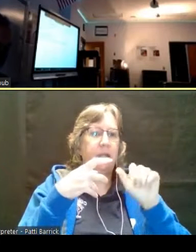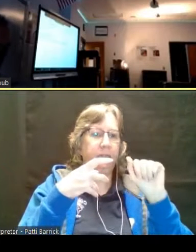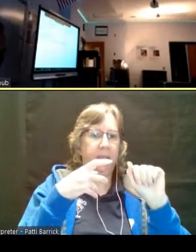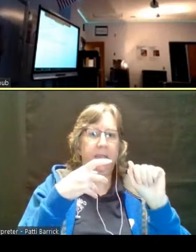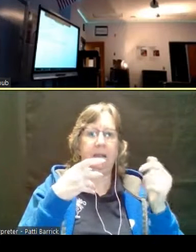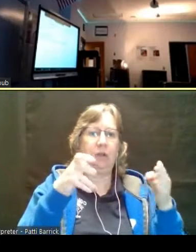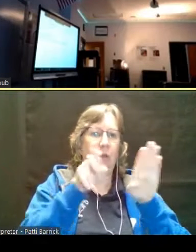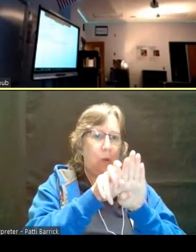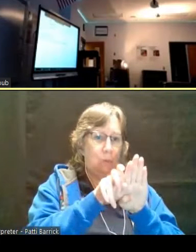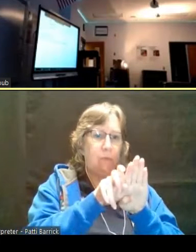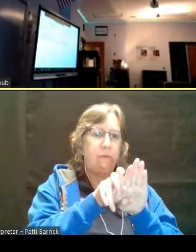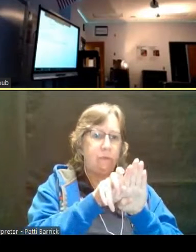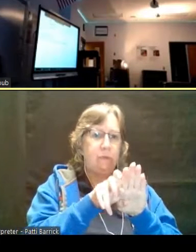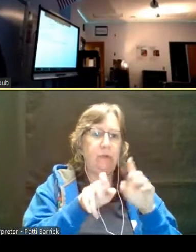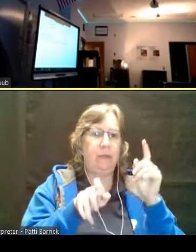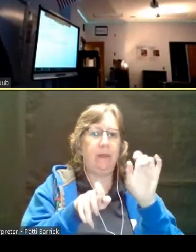There you go.